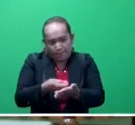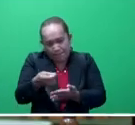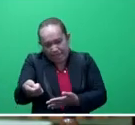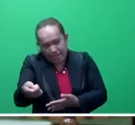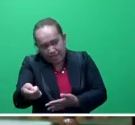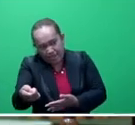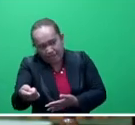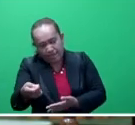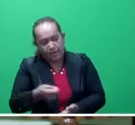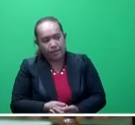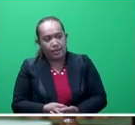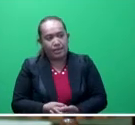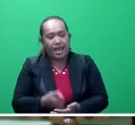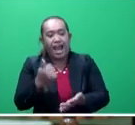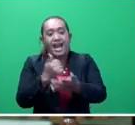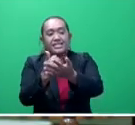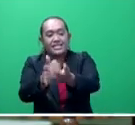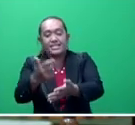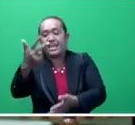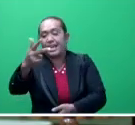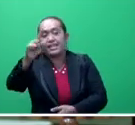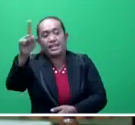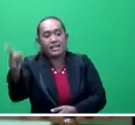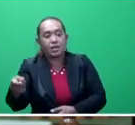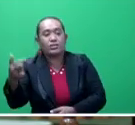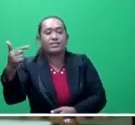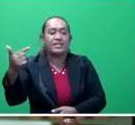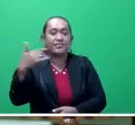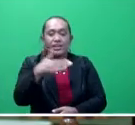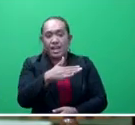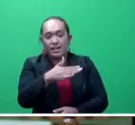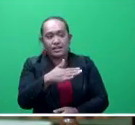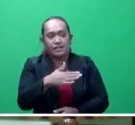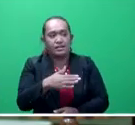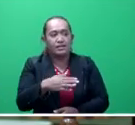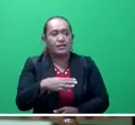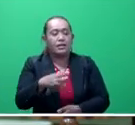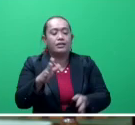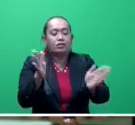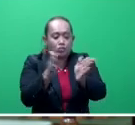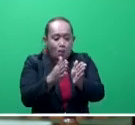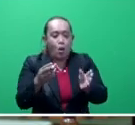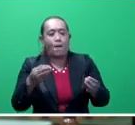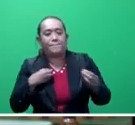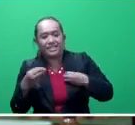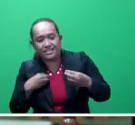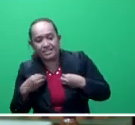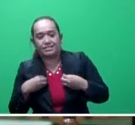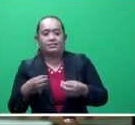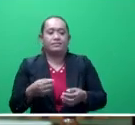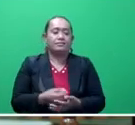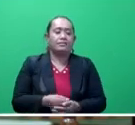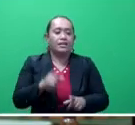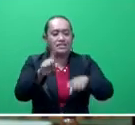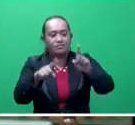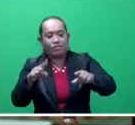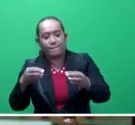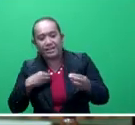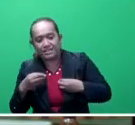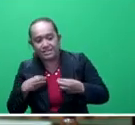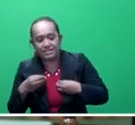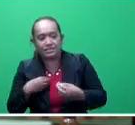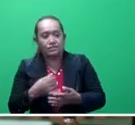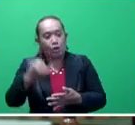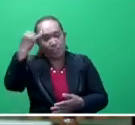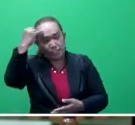is expected to assist over 18,700 MSMEs. $7 million has been allocated for this initiative. To